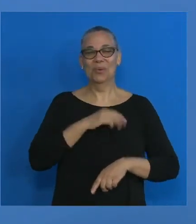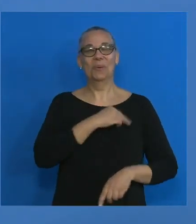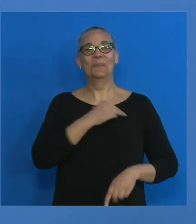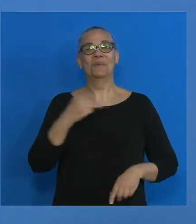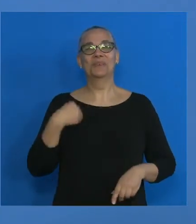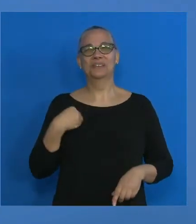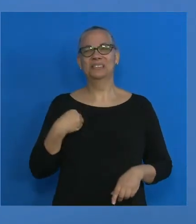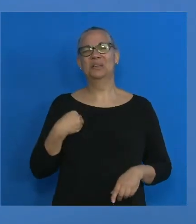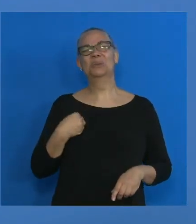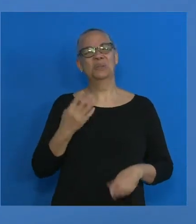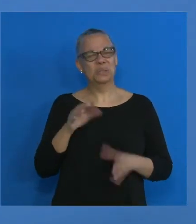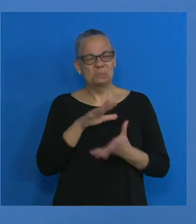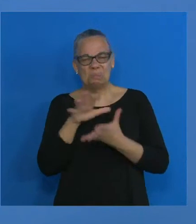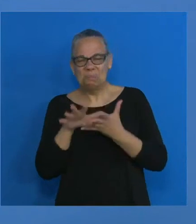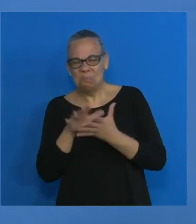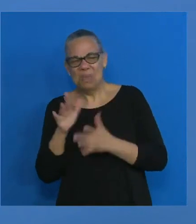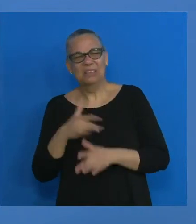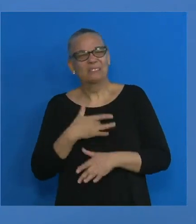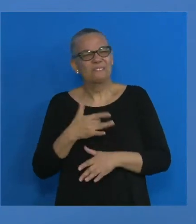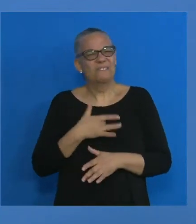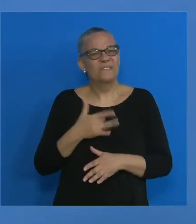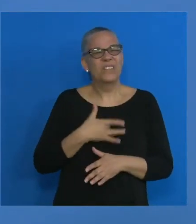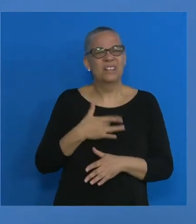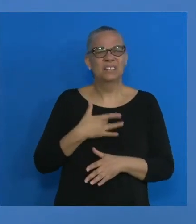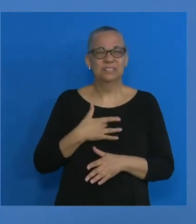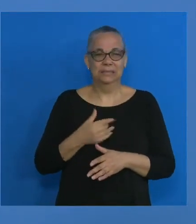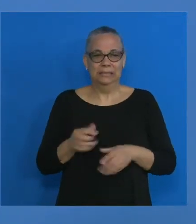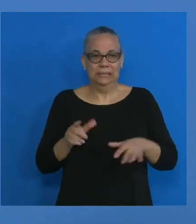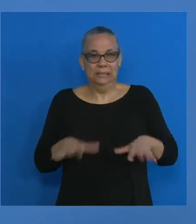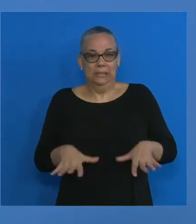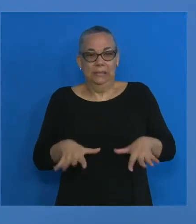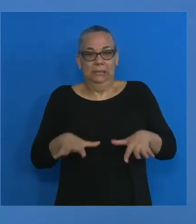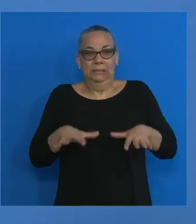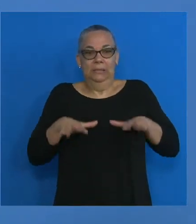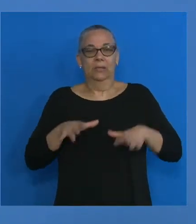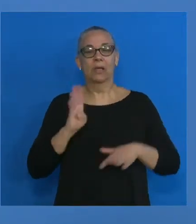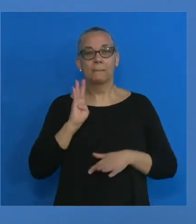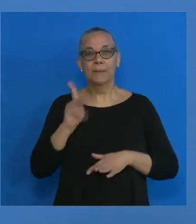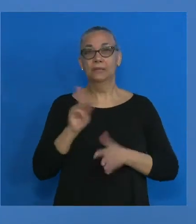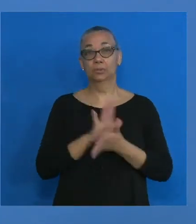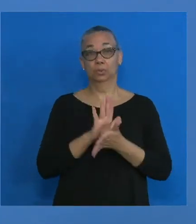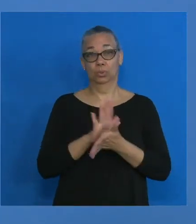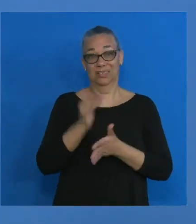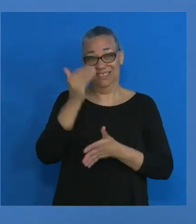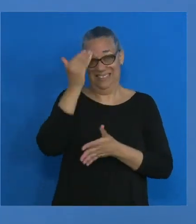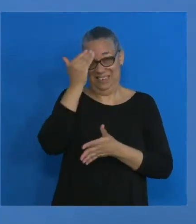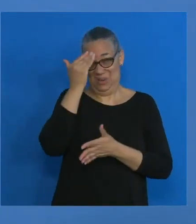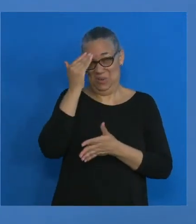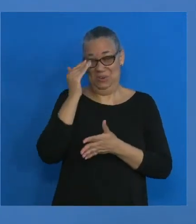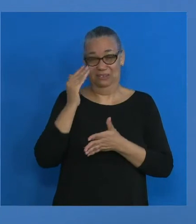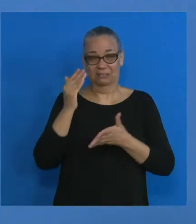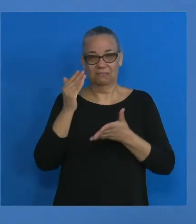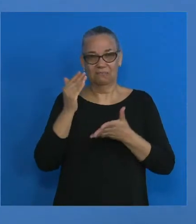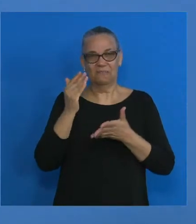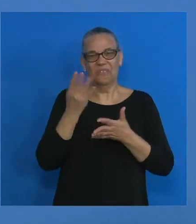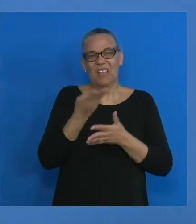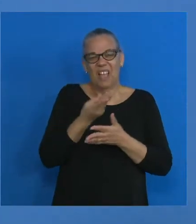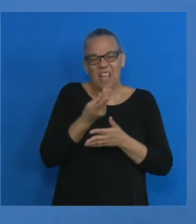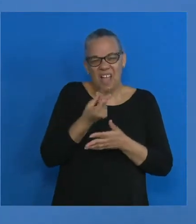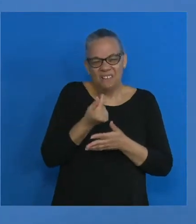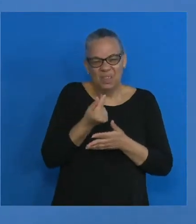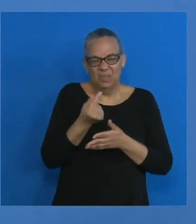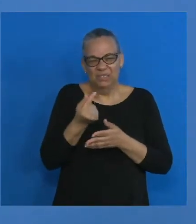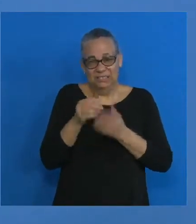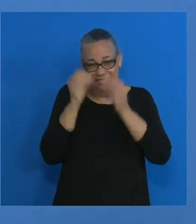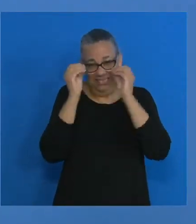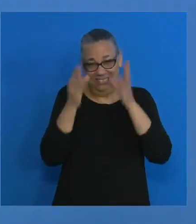mixed emotions would be some anxiousness of returning to schools. I know we had a couple of teachers saying, wait a minute,